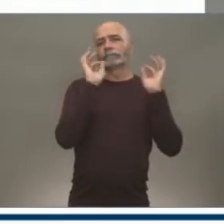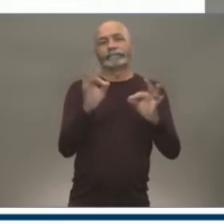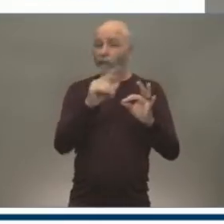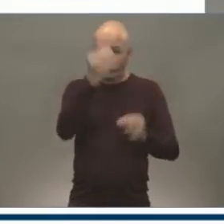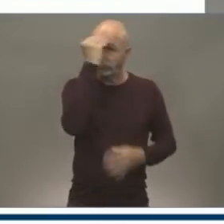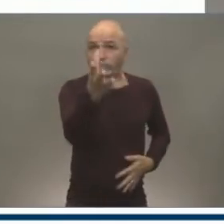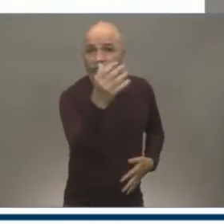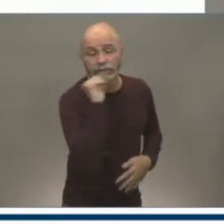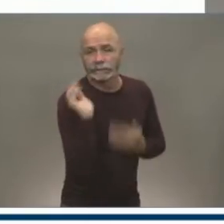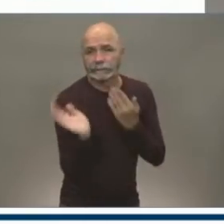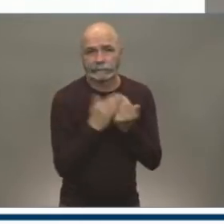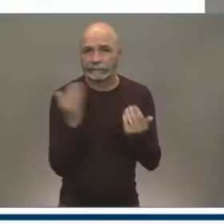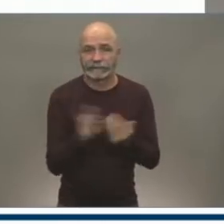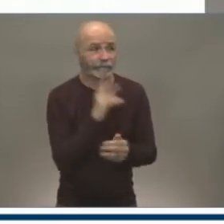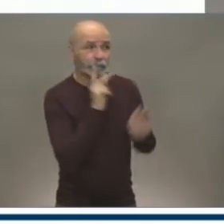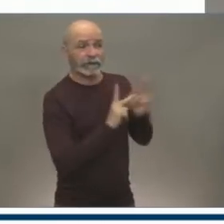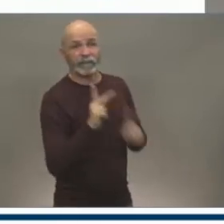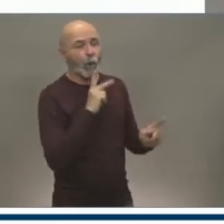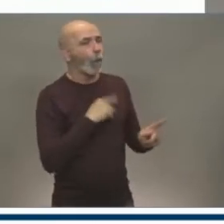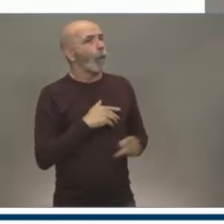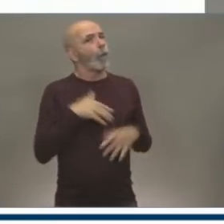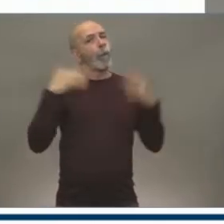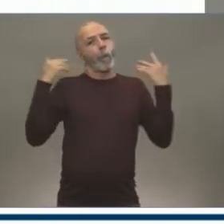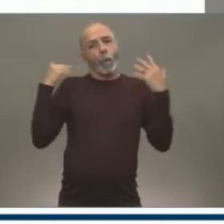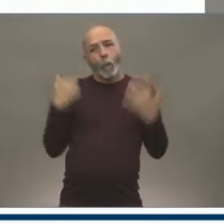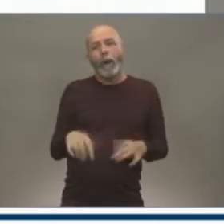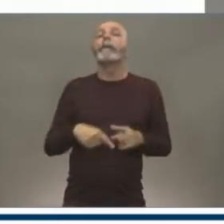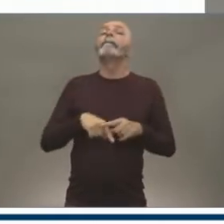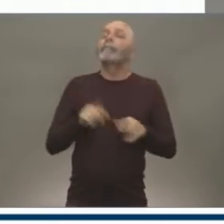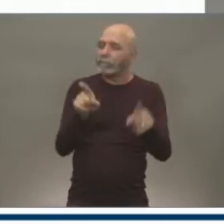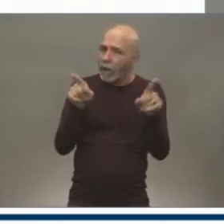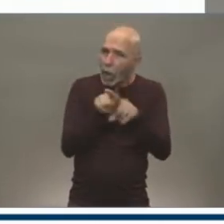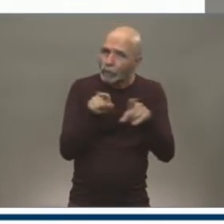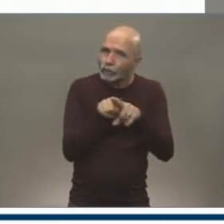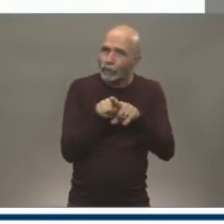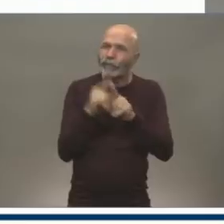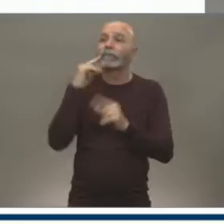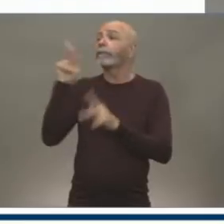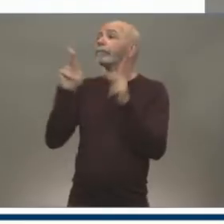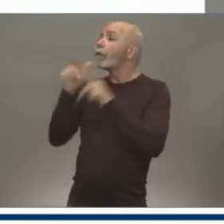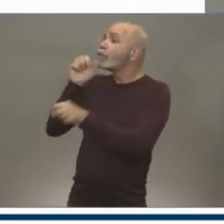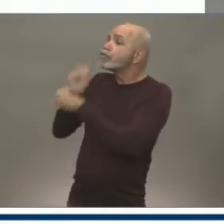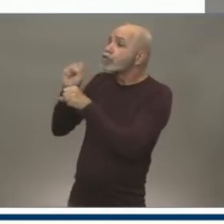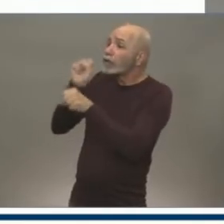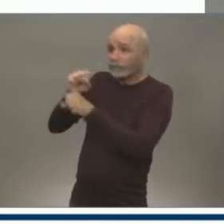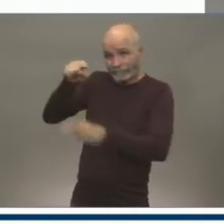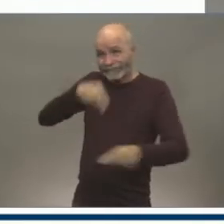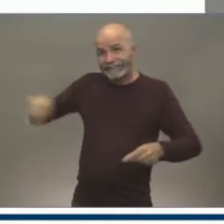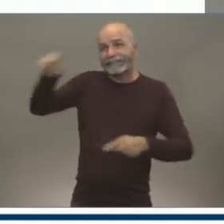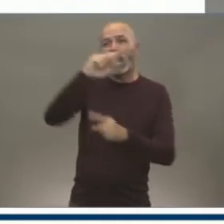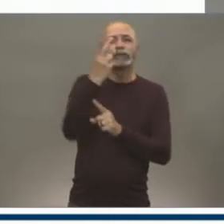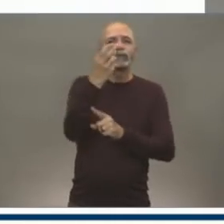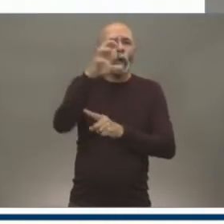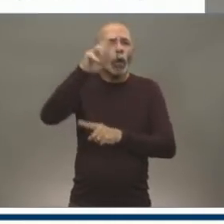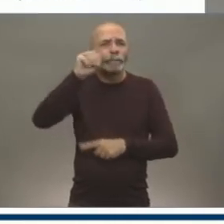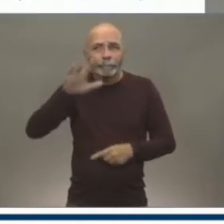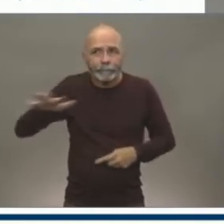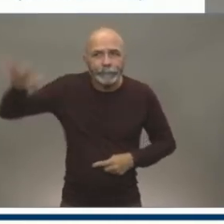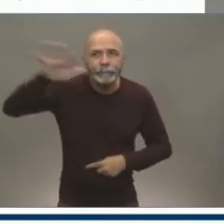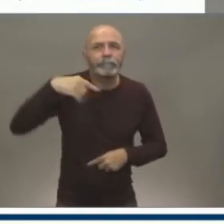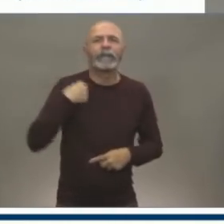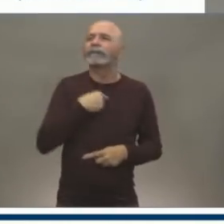want to recognize the great cooperation from HRM and the ability to use